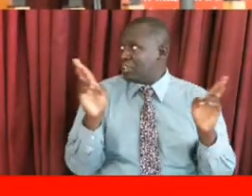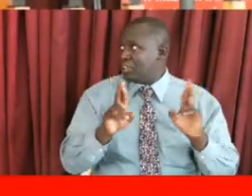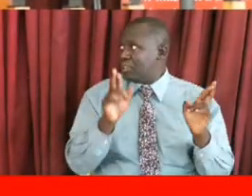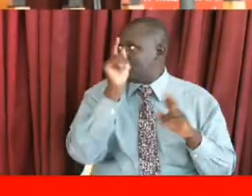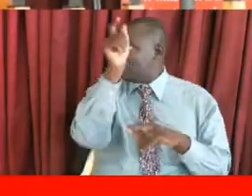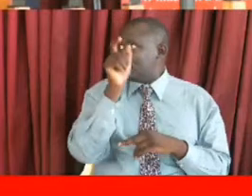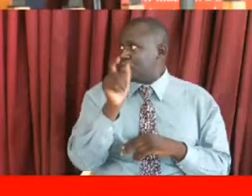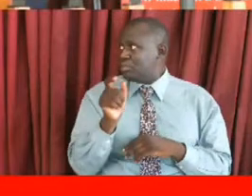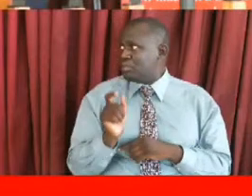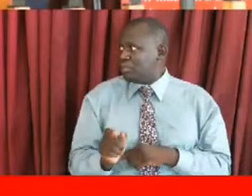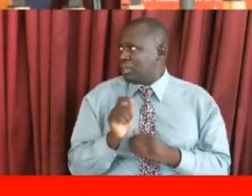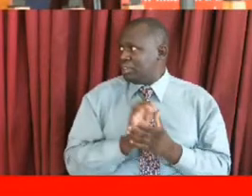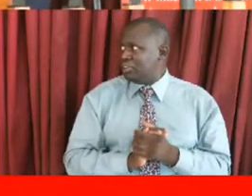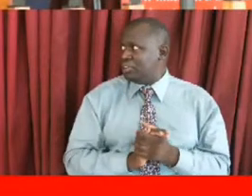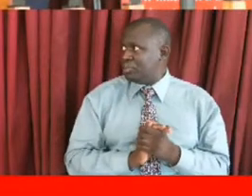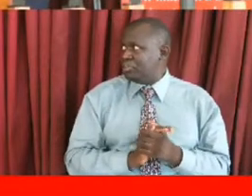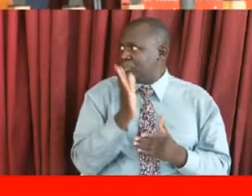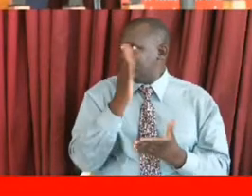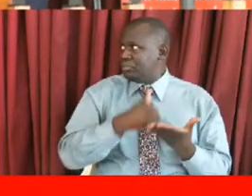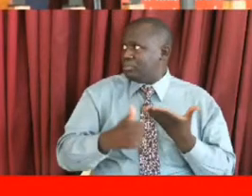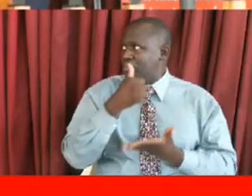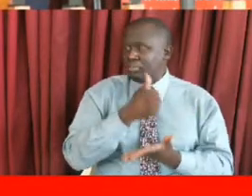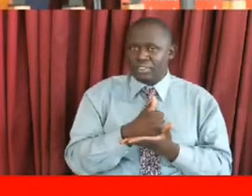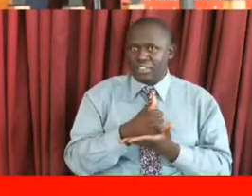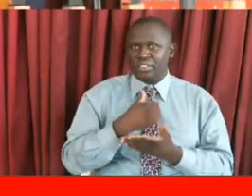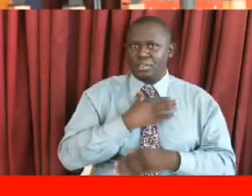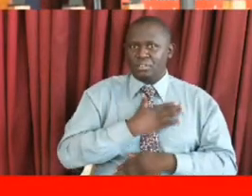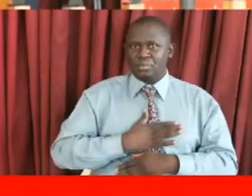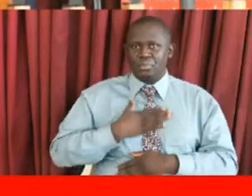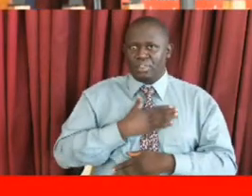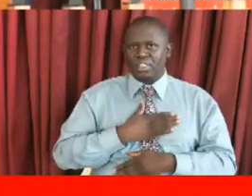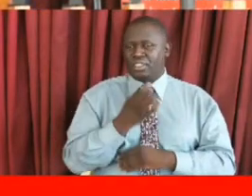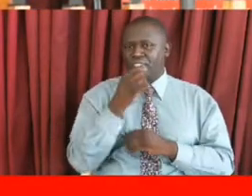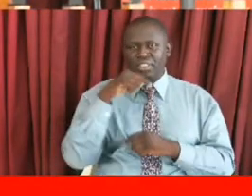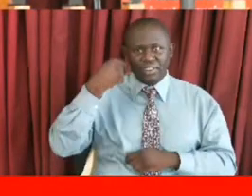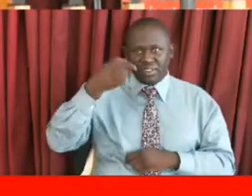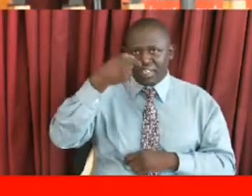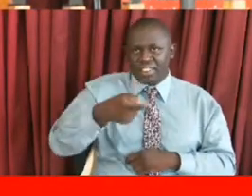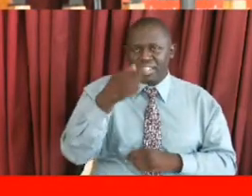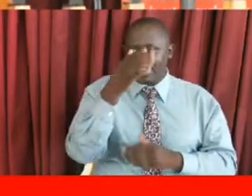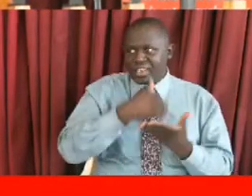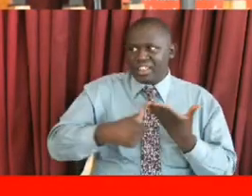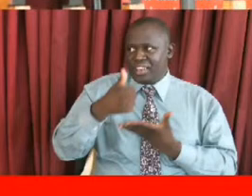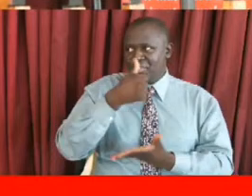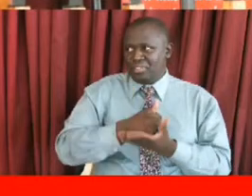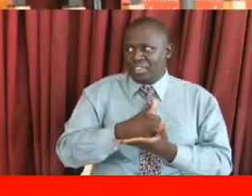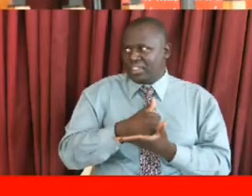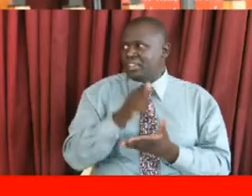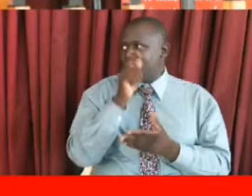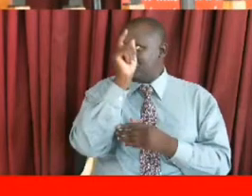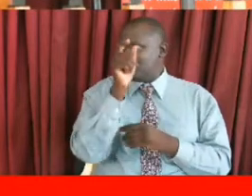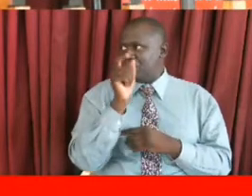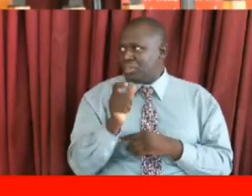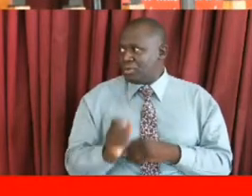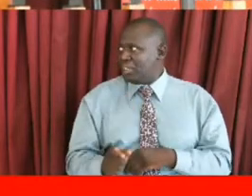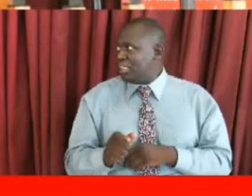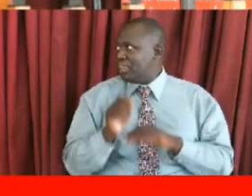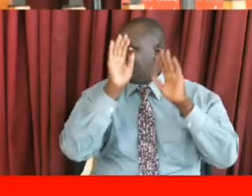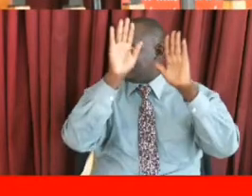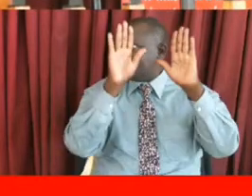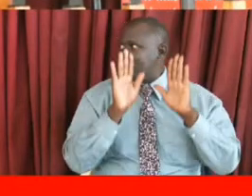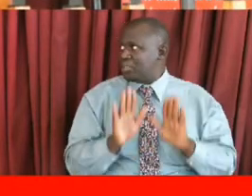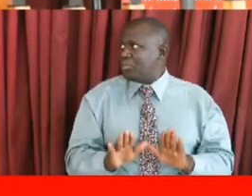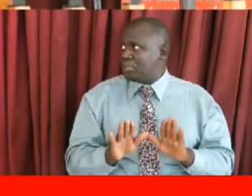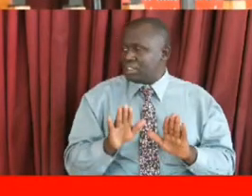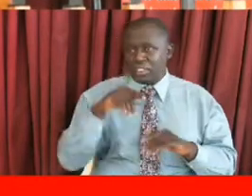for amen amen please say Amen to the word is very important to say Amen to